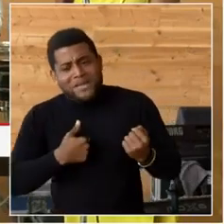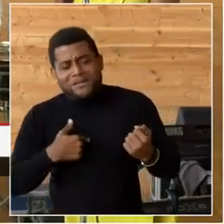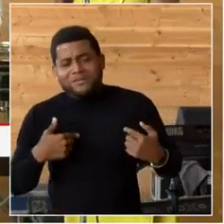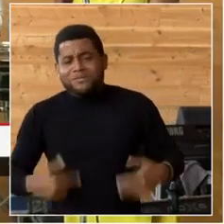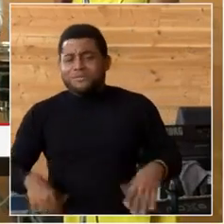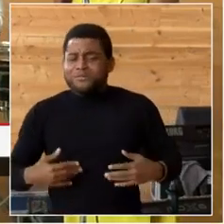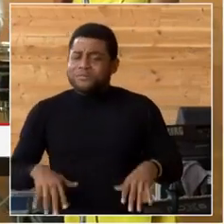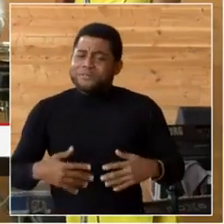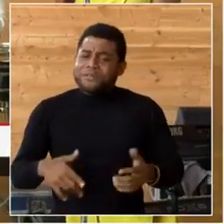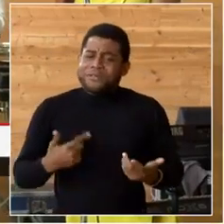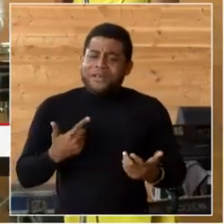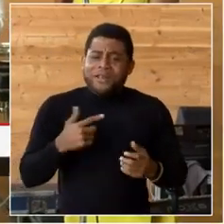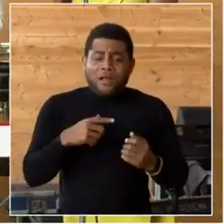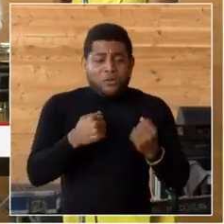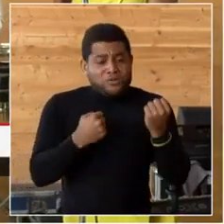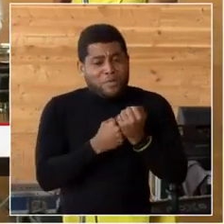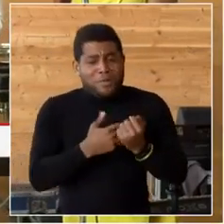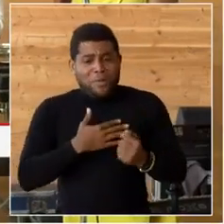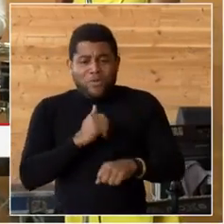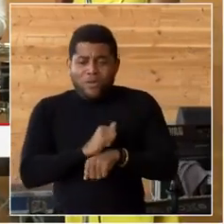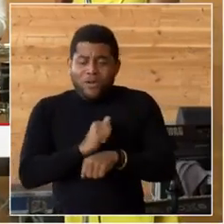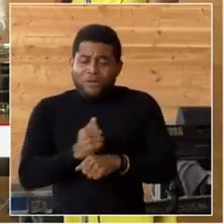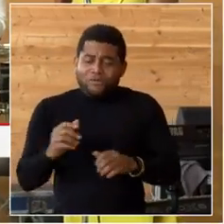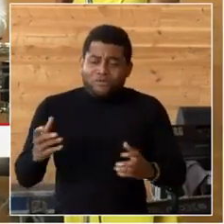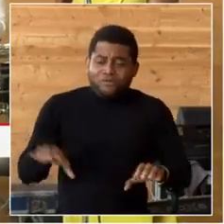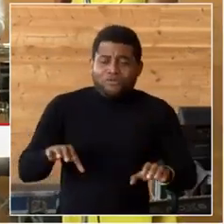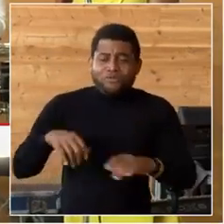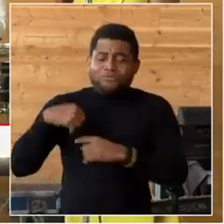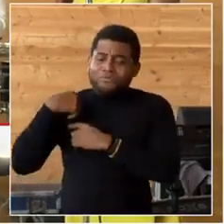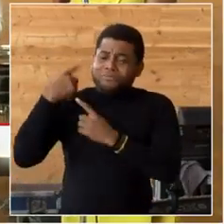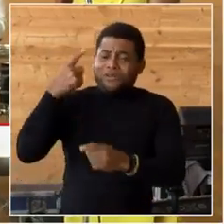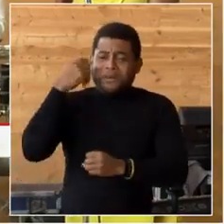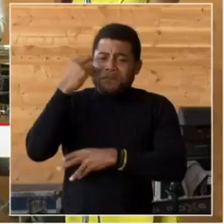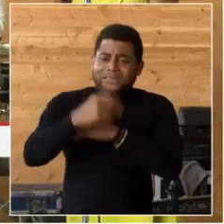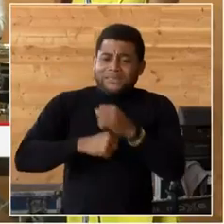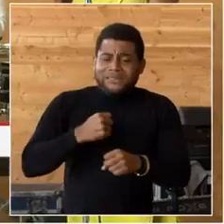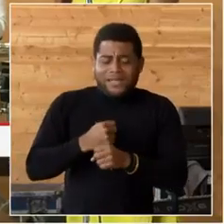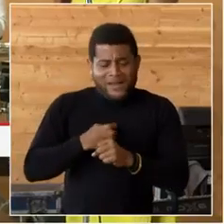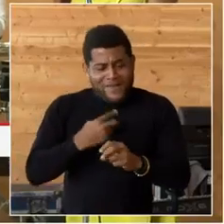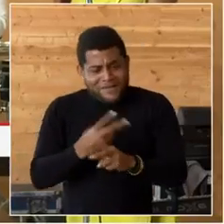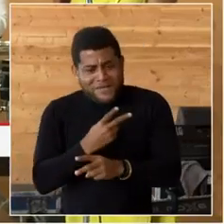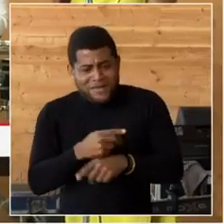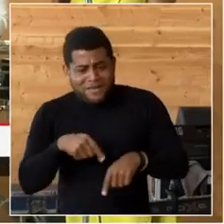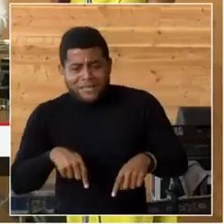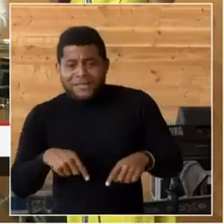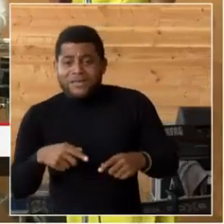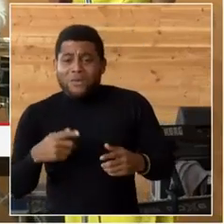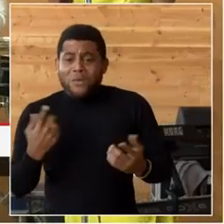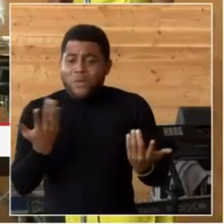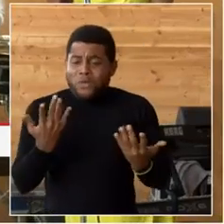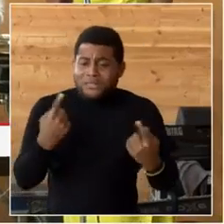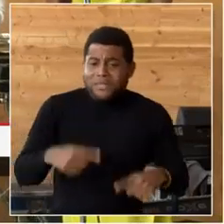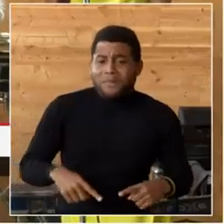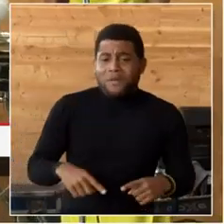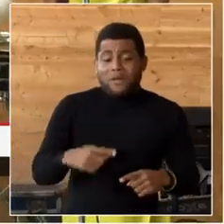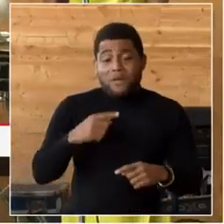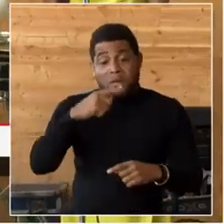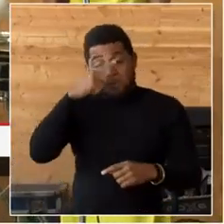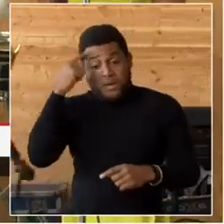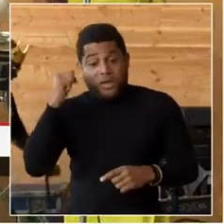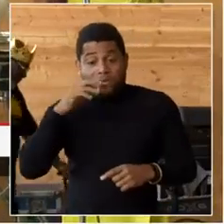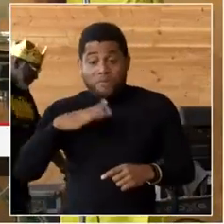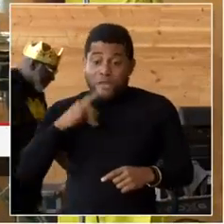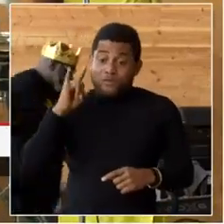to do the work we've been talking for years now, trying to figure this out and trying to make this happen. And so Black Girls Rock, the new home of the Black Girls